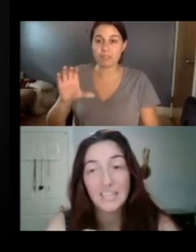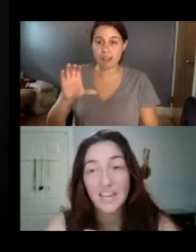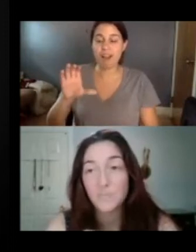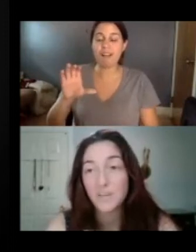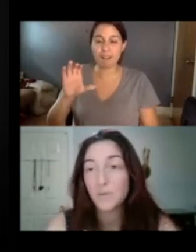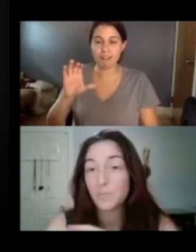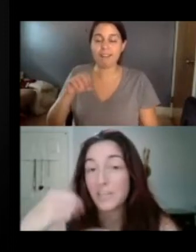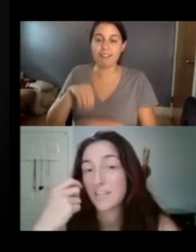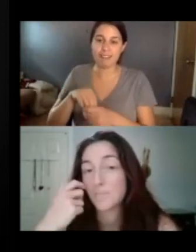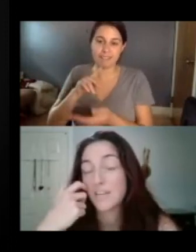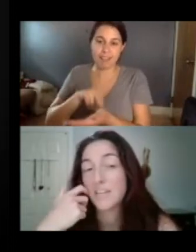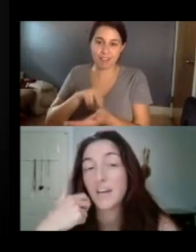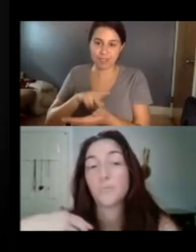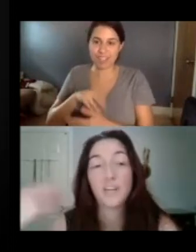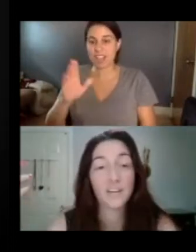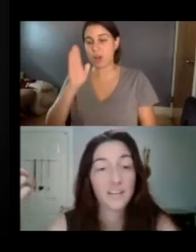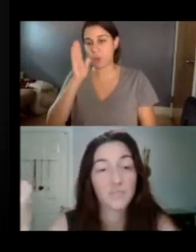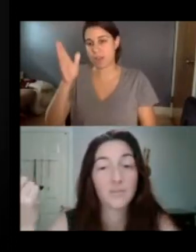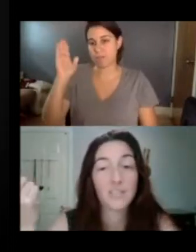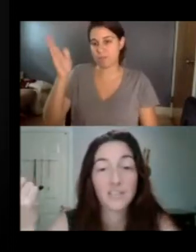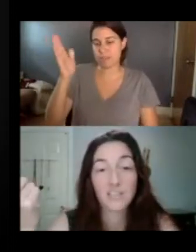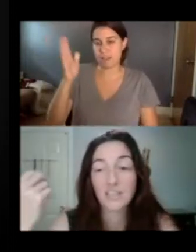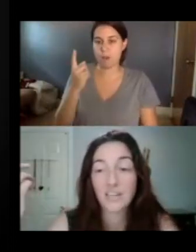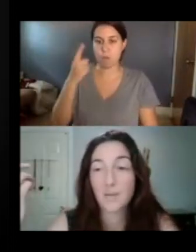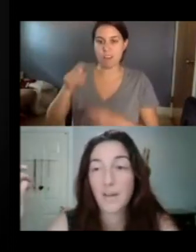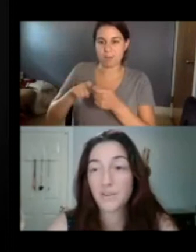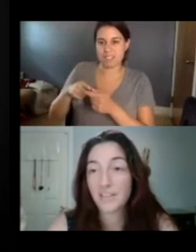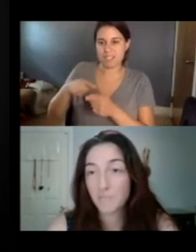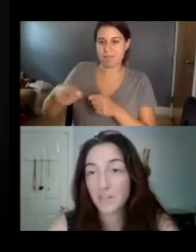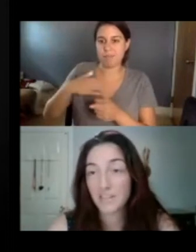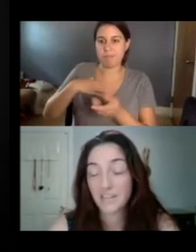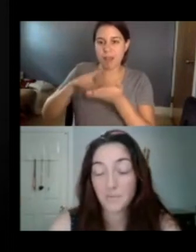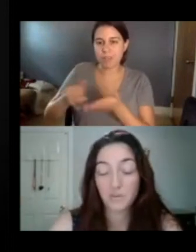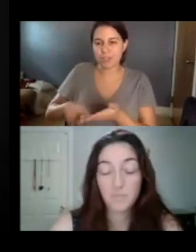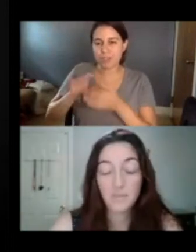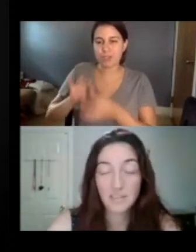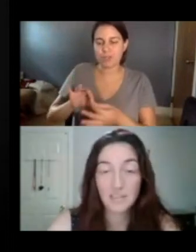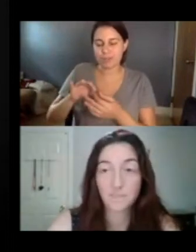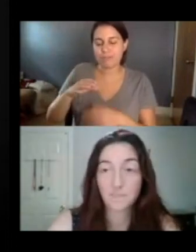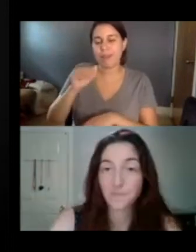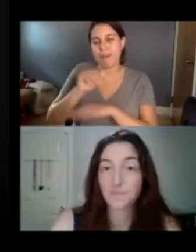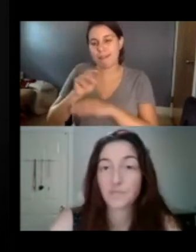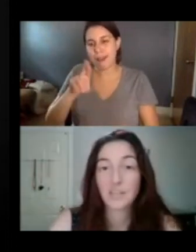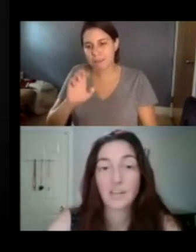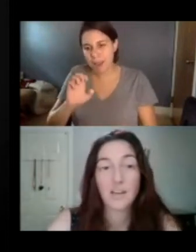psychiatry, and I'm going to be presenting mainly on one area of my research about nightmares and nightmare treatment.